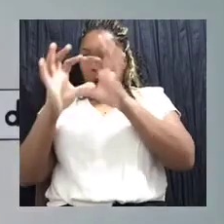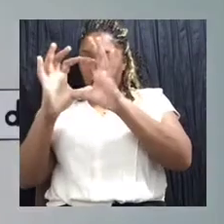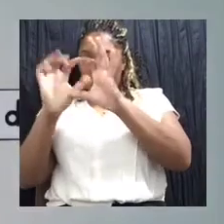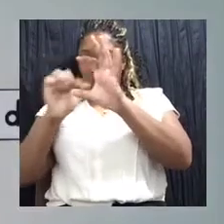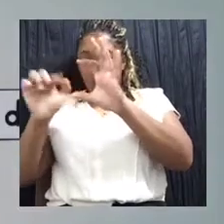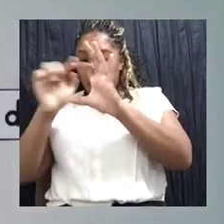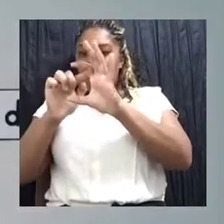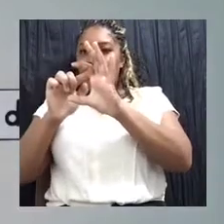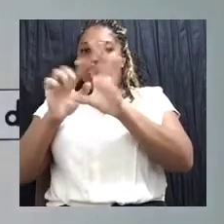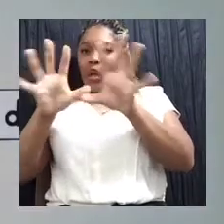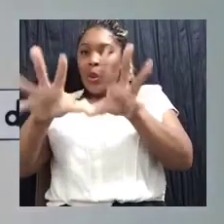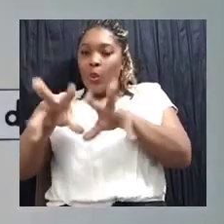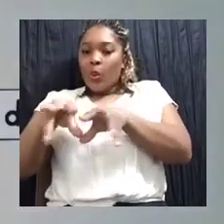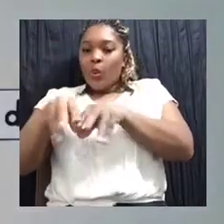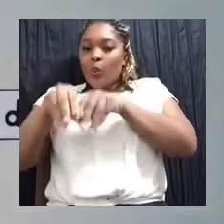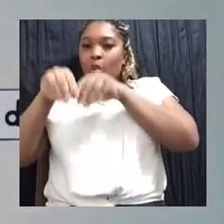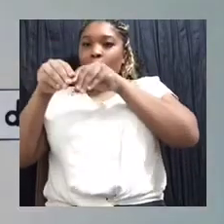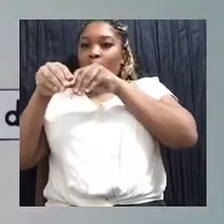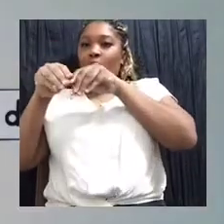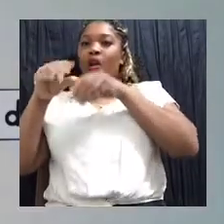They also use